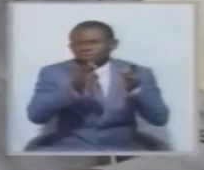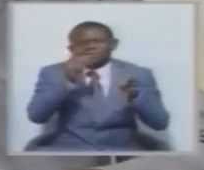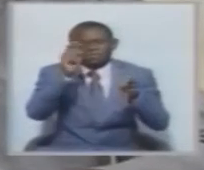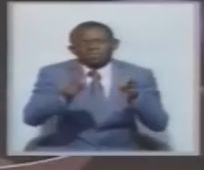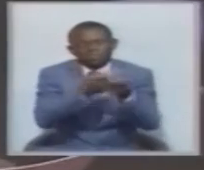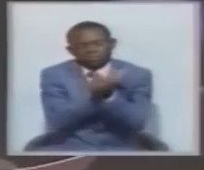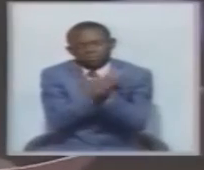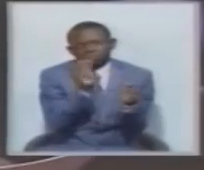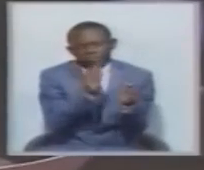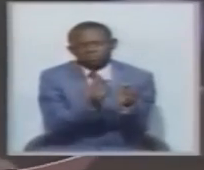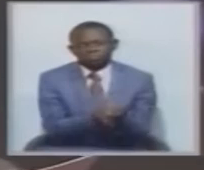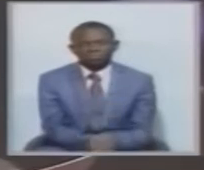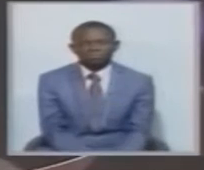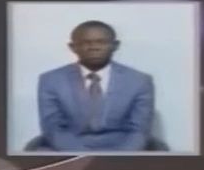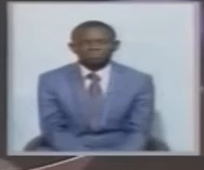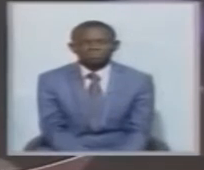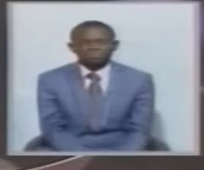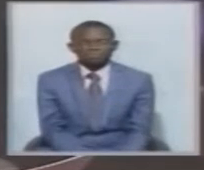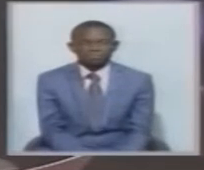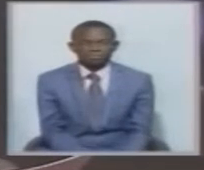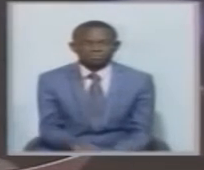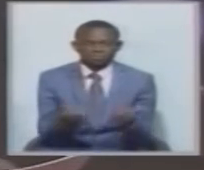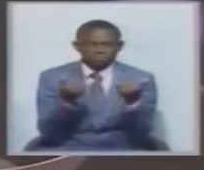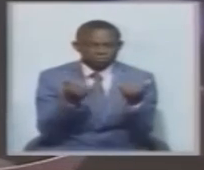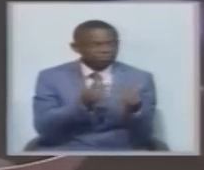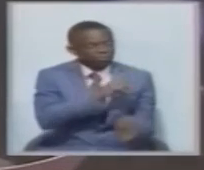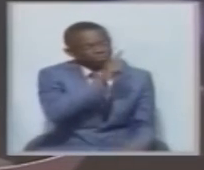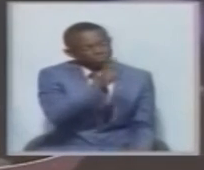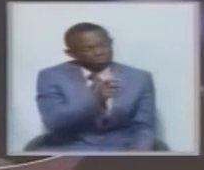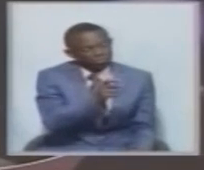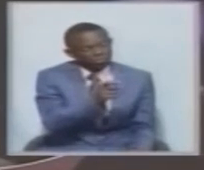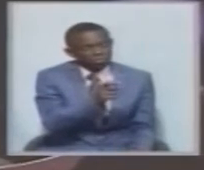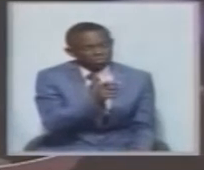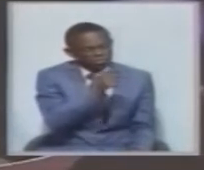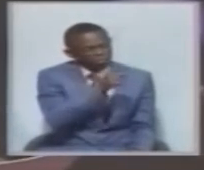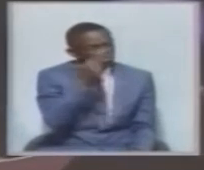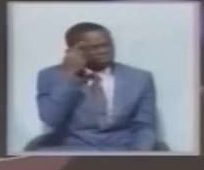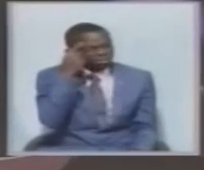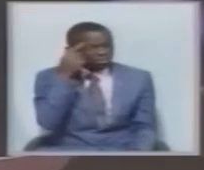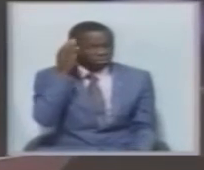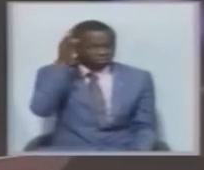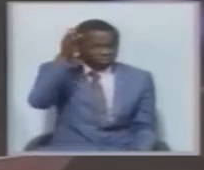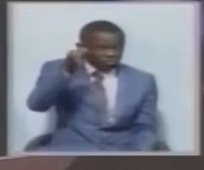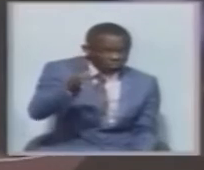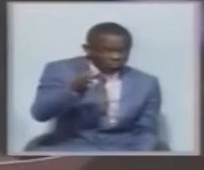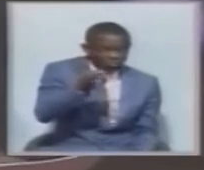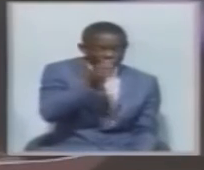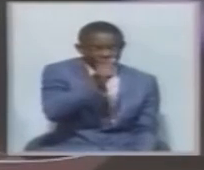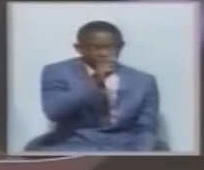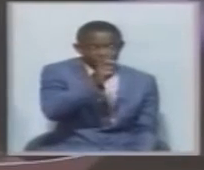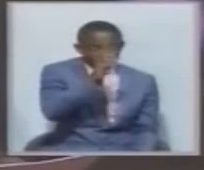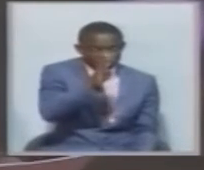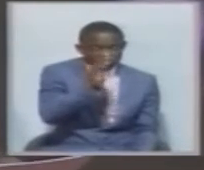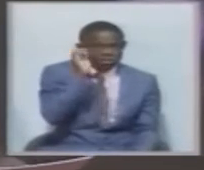at the way the bank is operating, do you see a future where AfDB will overtake the World Bank, for instance, in having projects